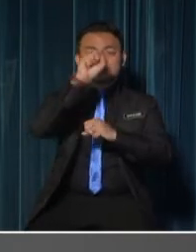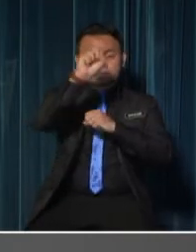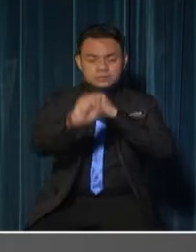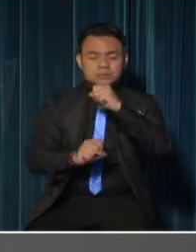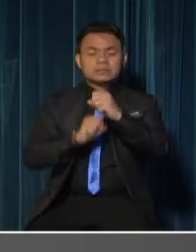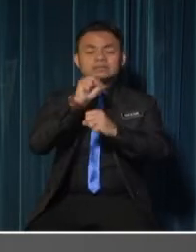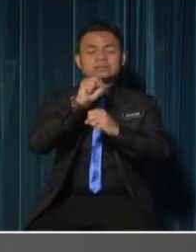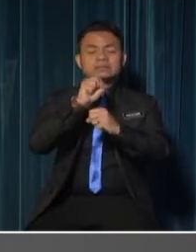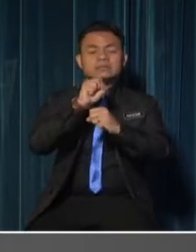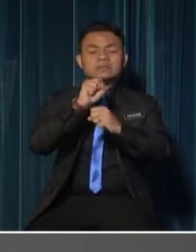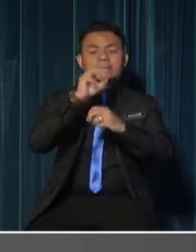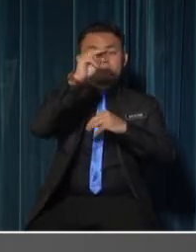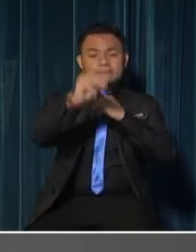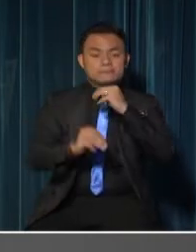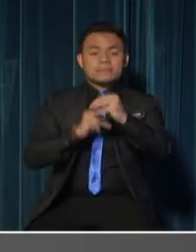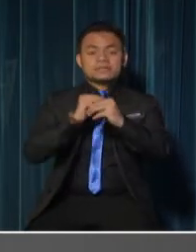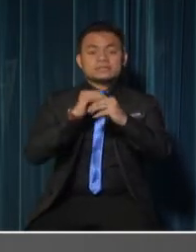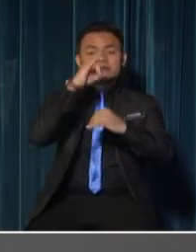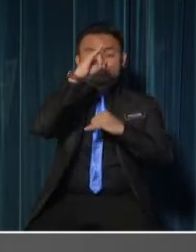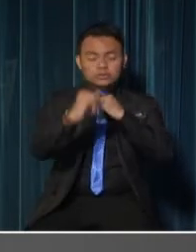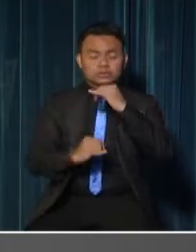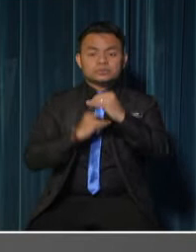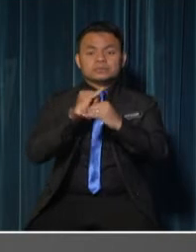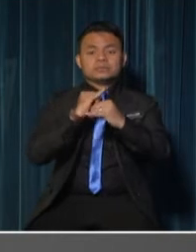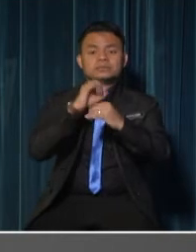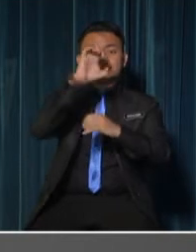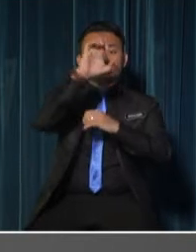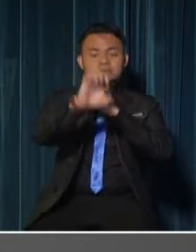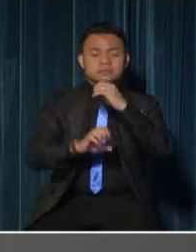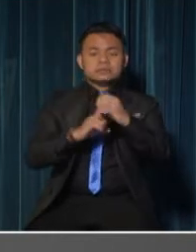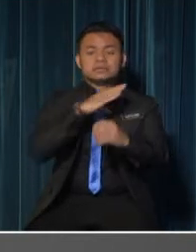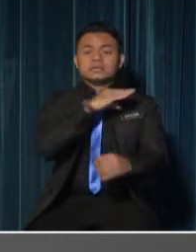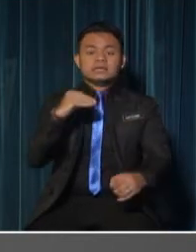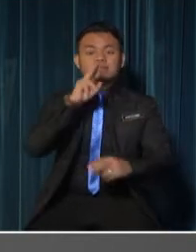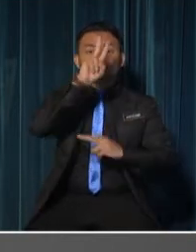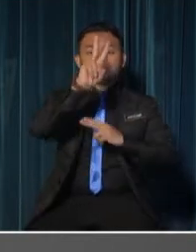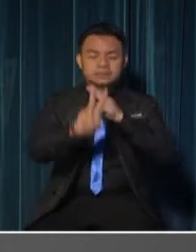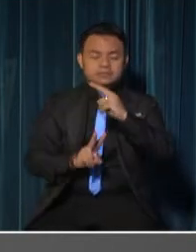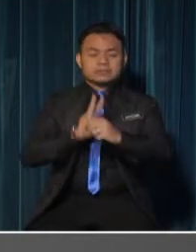Jupiter, Mercury, Earth, and Venus.